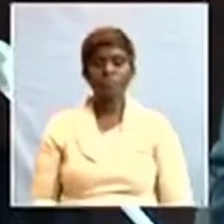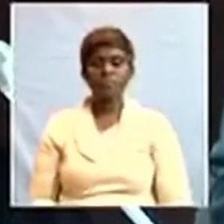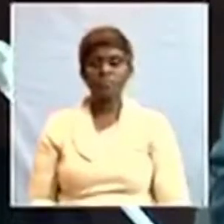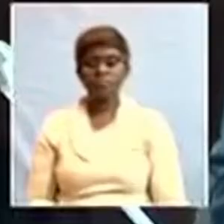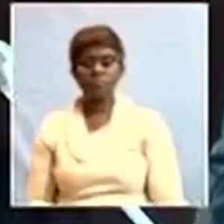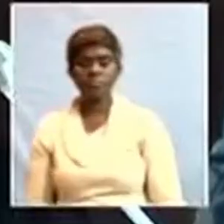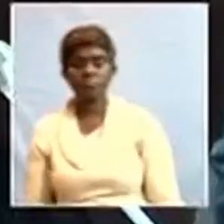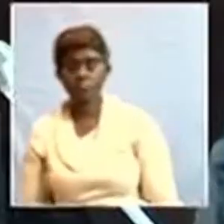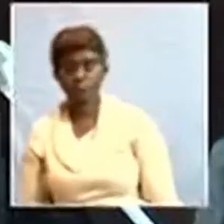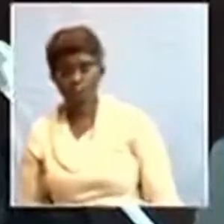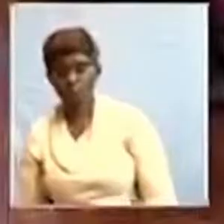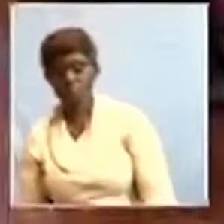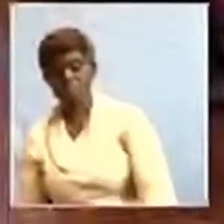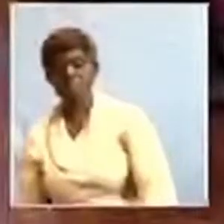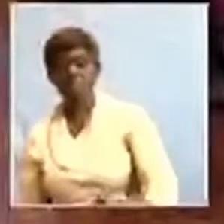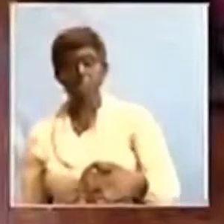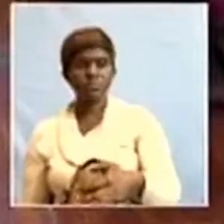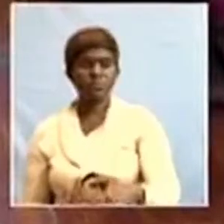I submit, Chair.